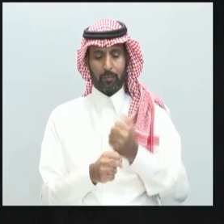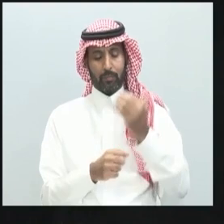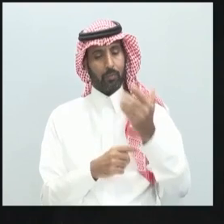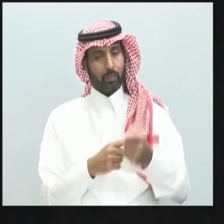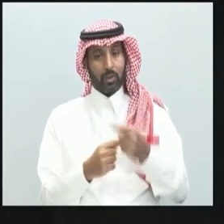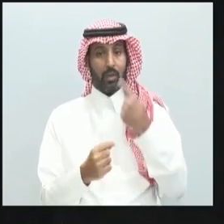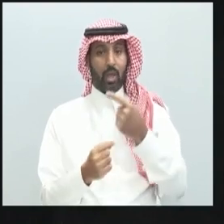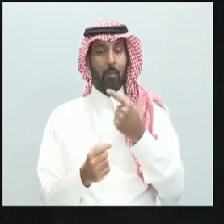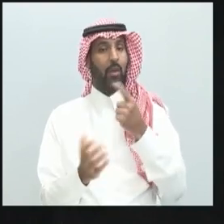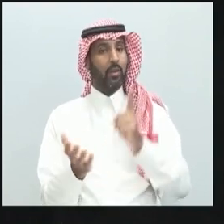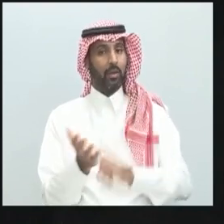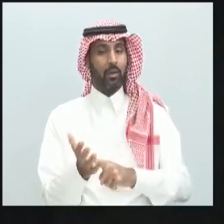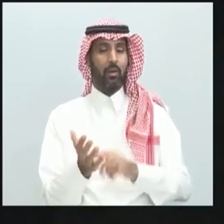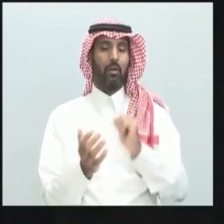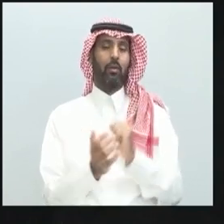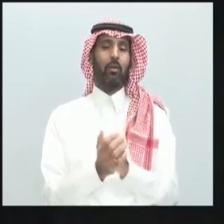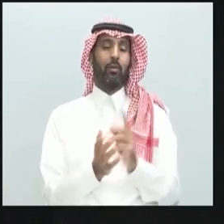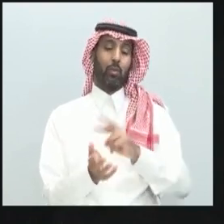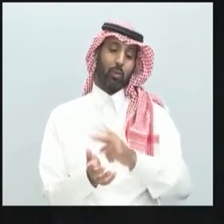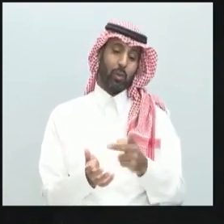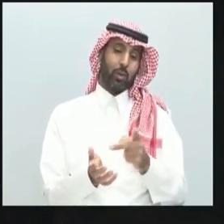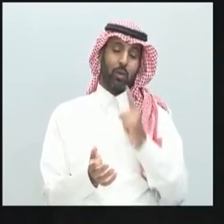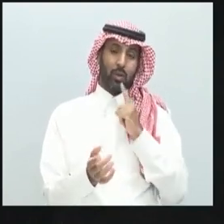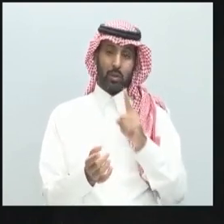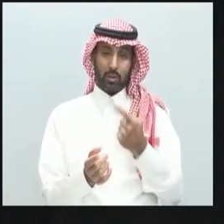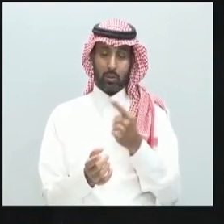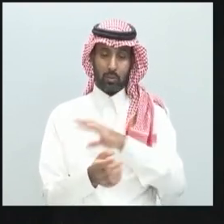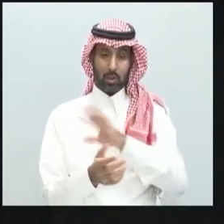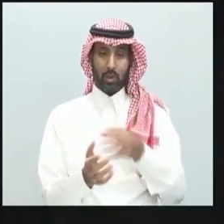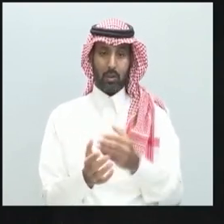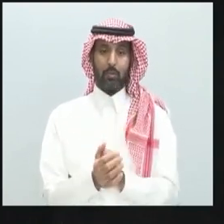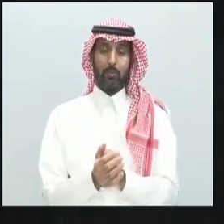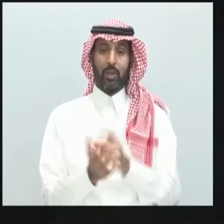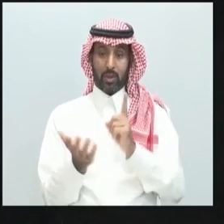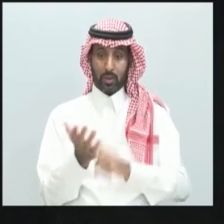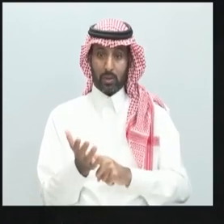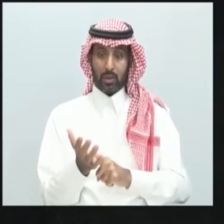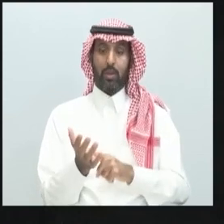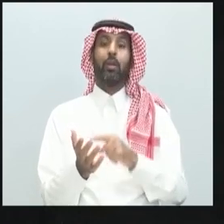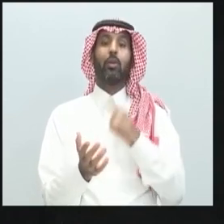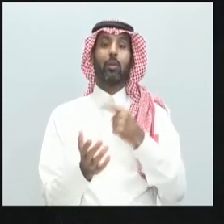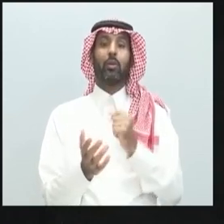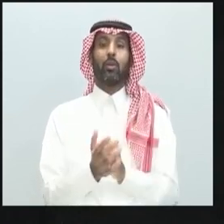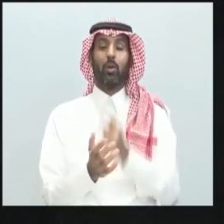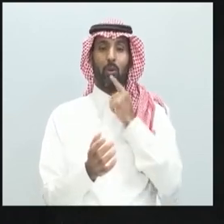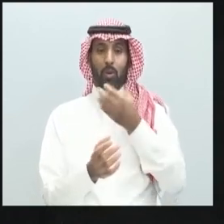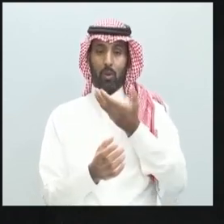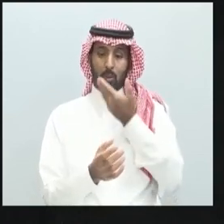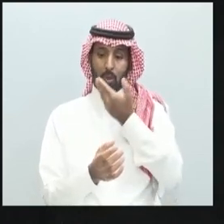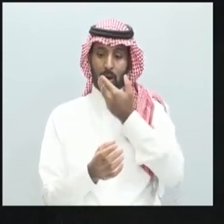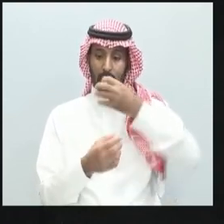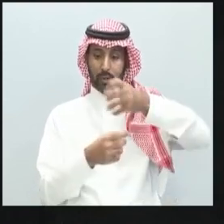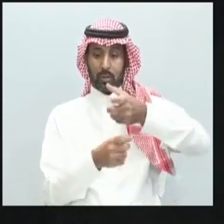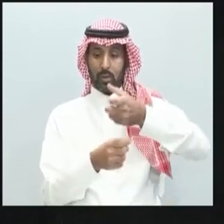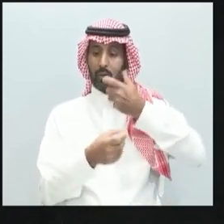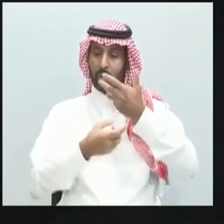for facts, or things that are true in general. Facts like when you say water boils